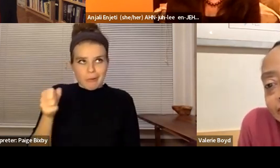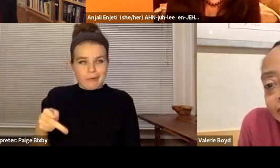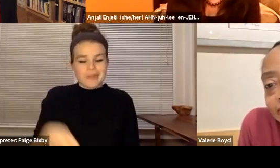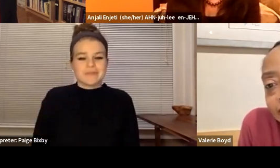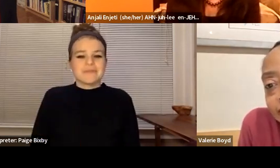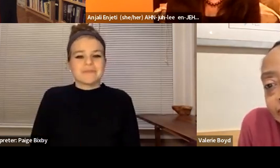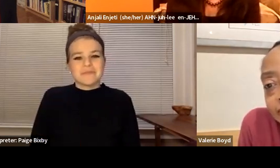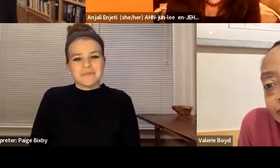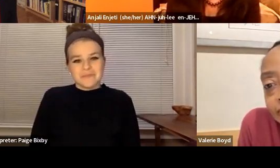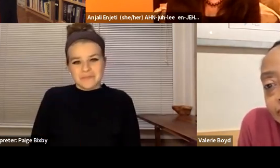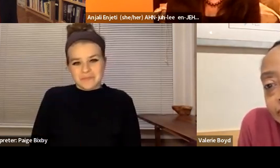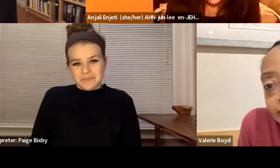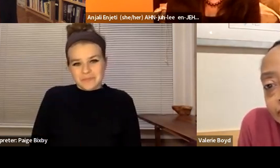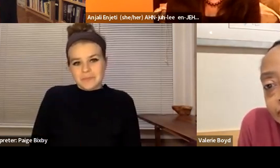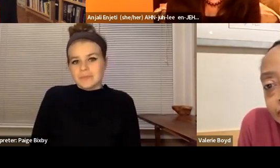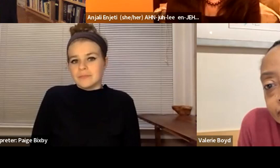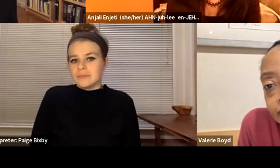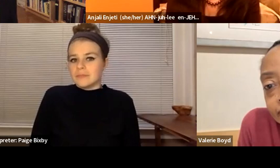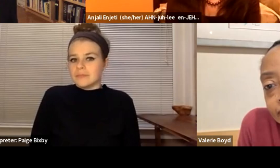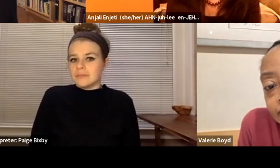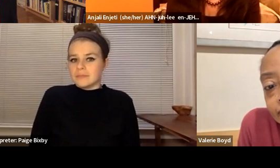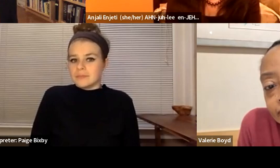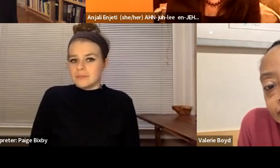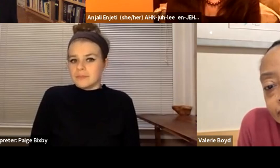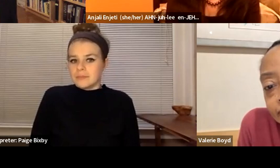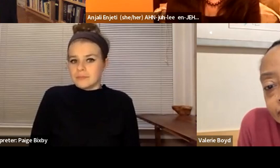I am wearing